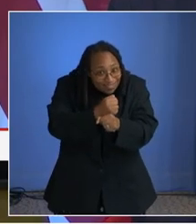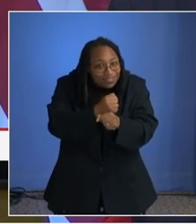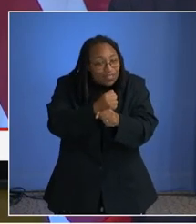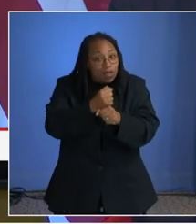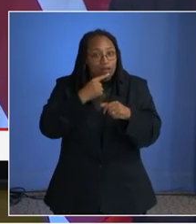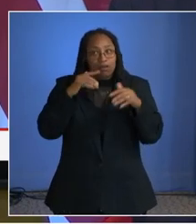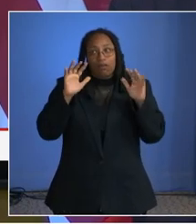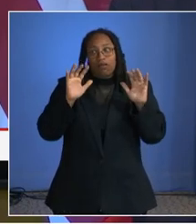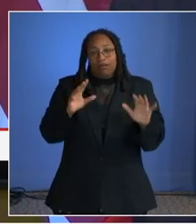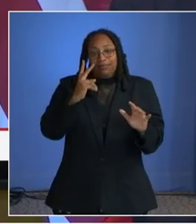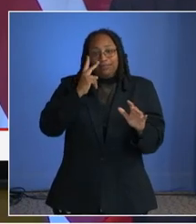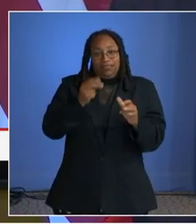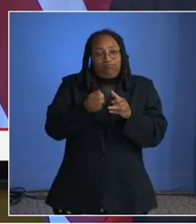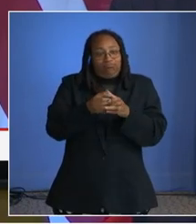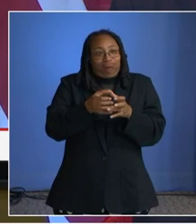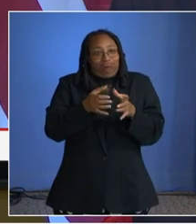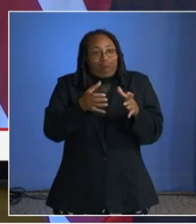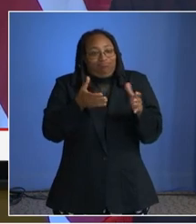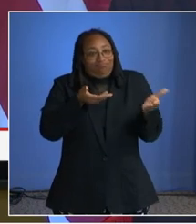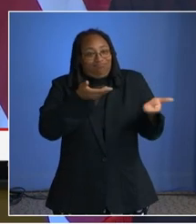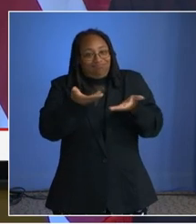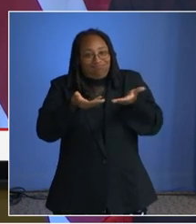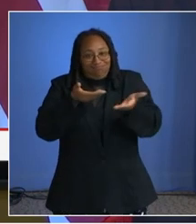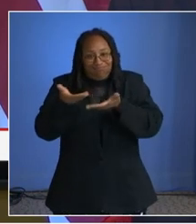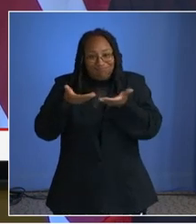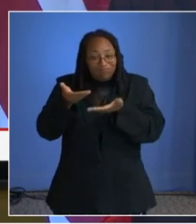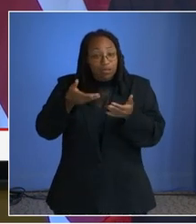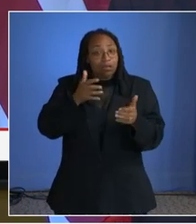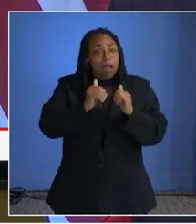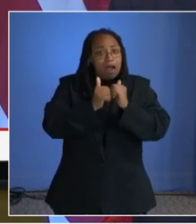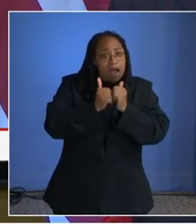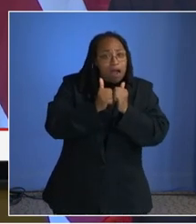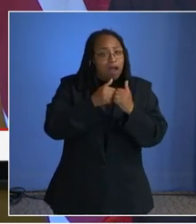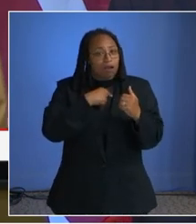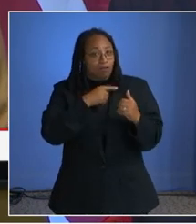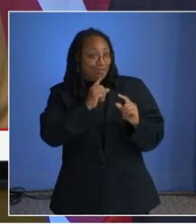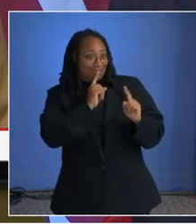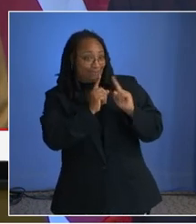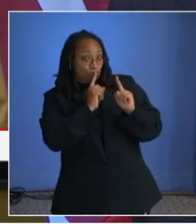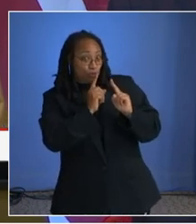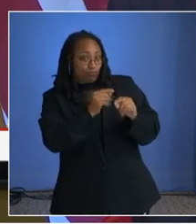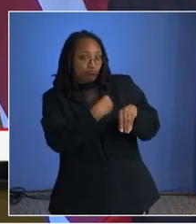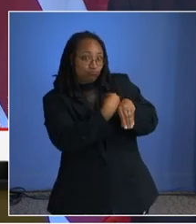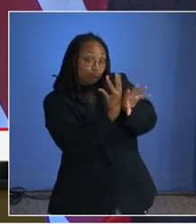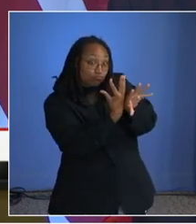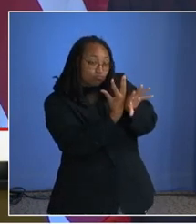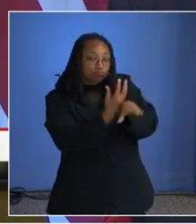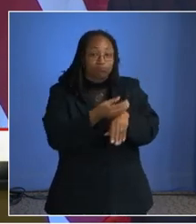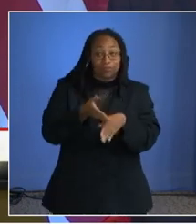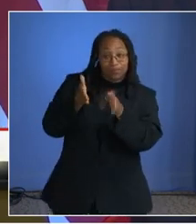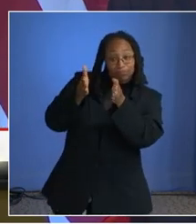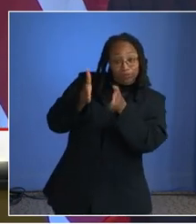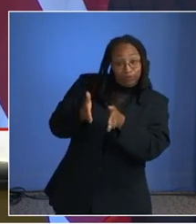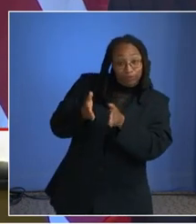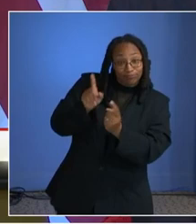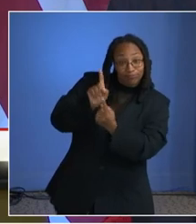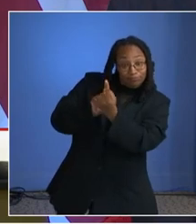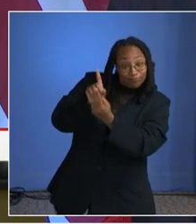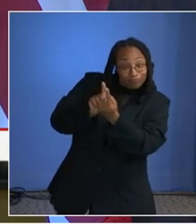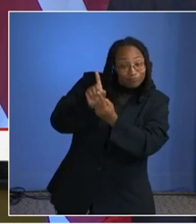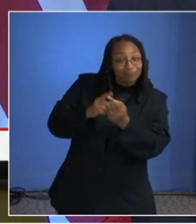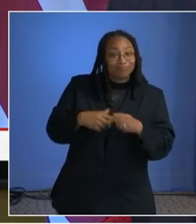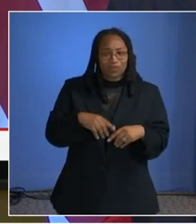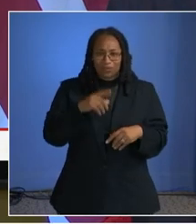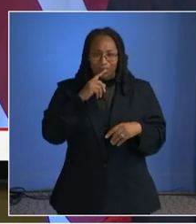cases on-site job offers. So we need residents more than ever to fill critical DC